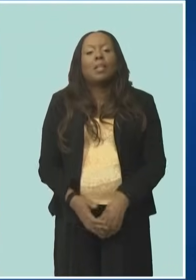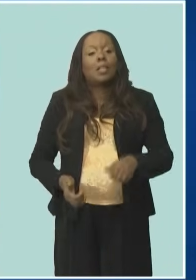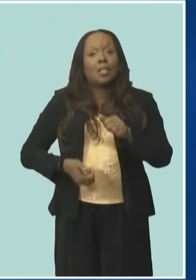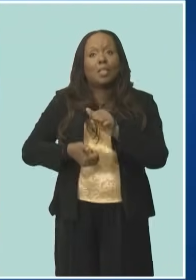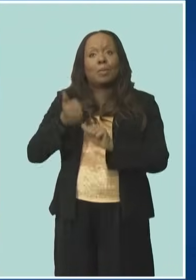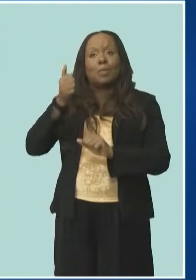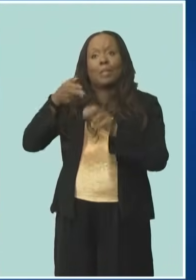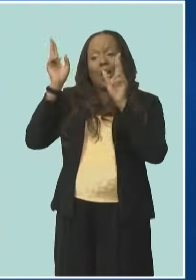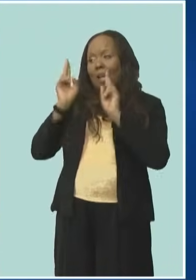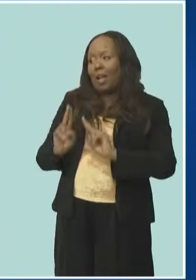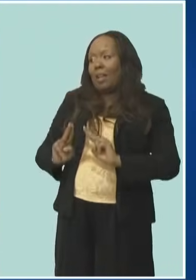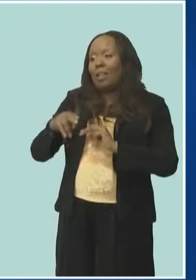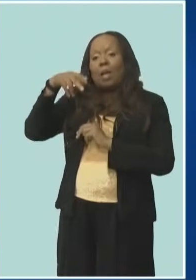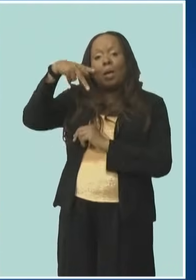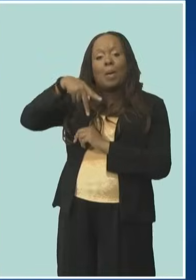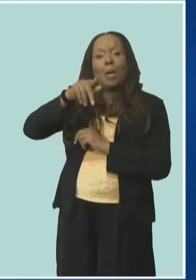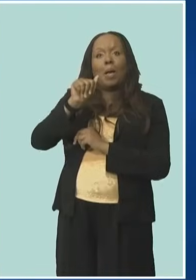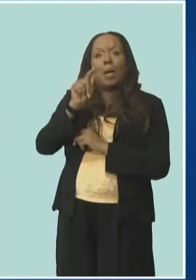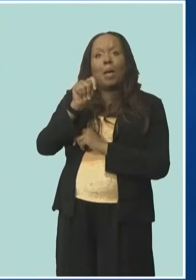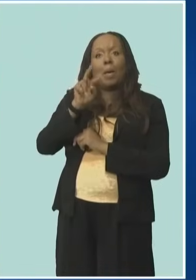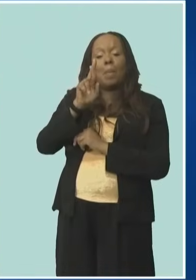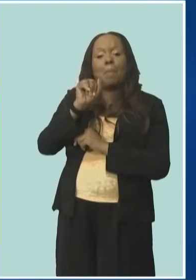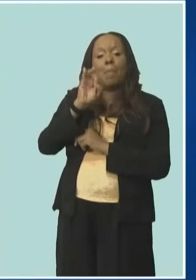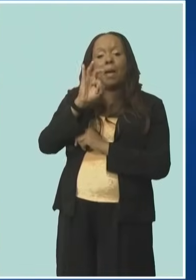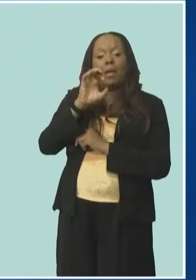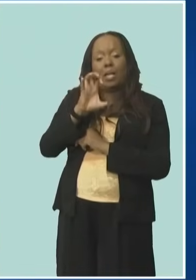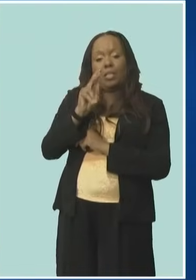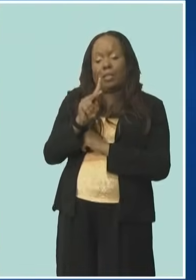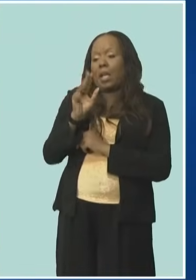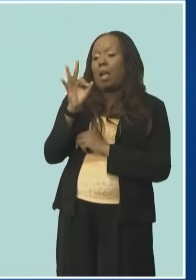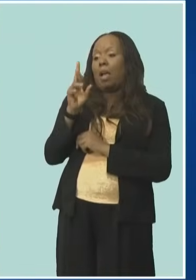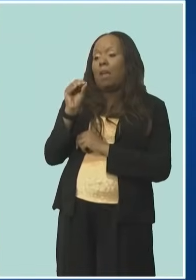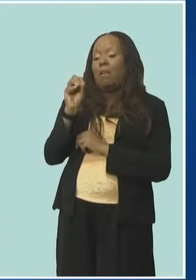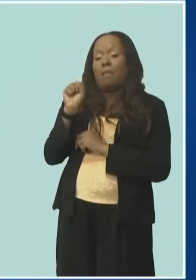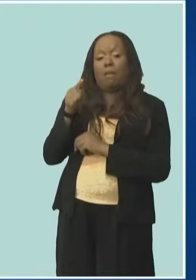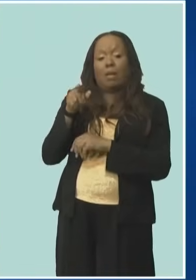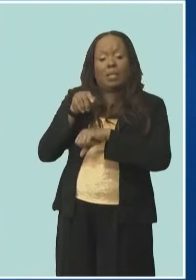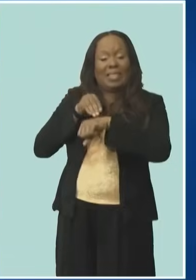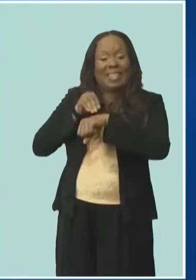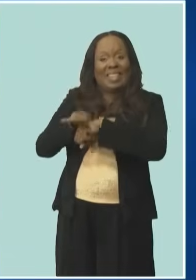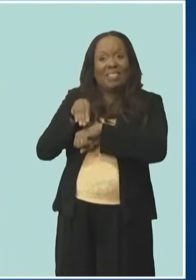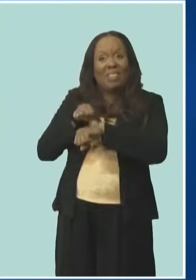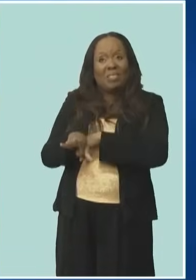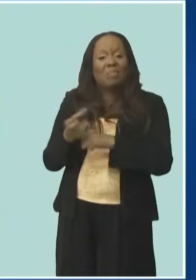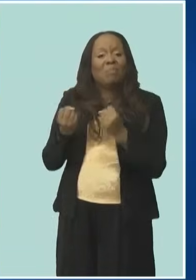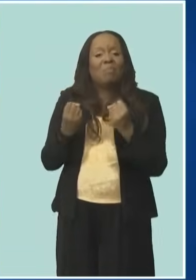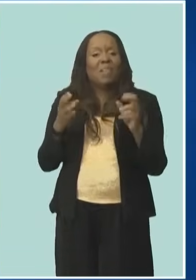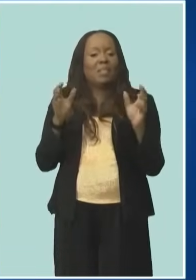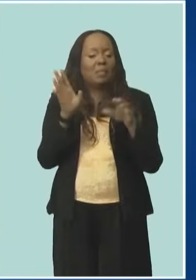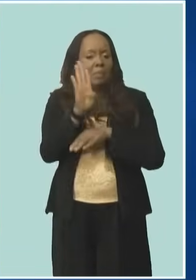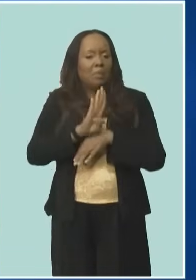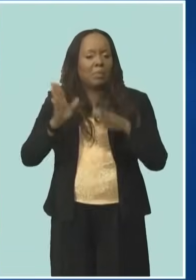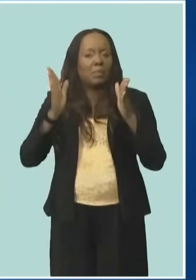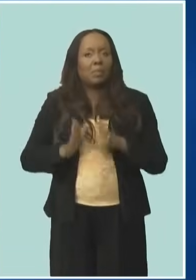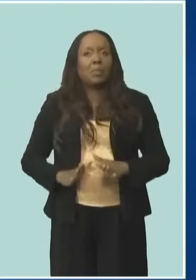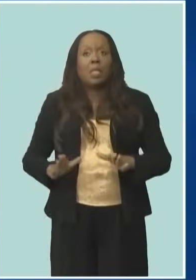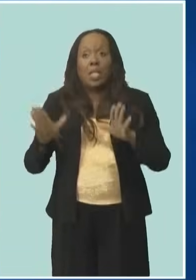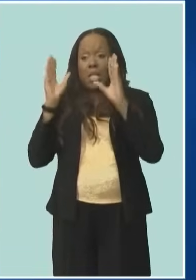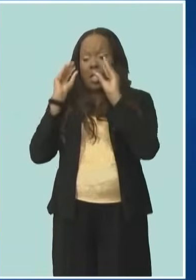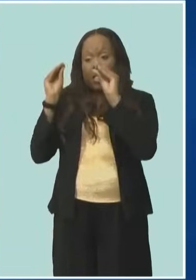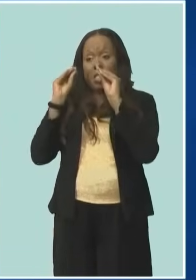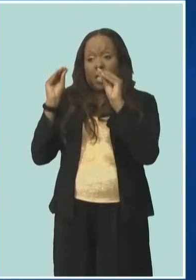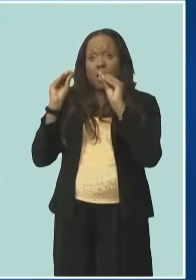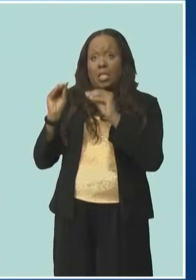to education and labour rights, influencing generations of Barbadians. He taught and inspired at the Lodge